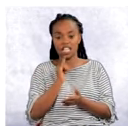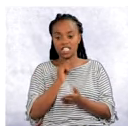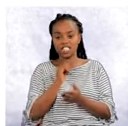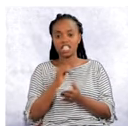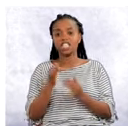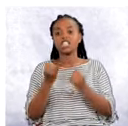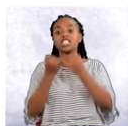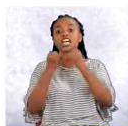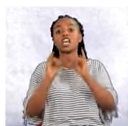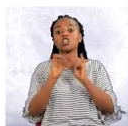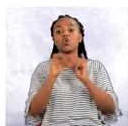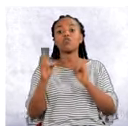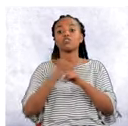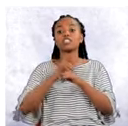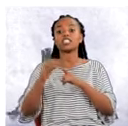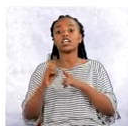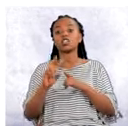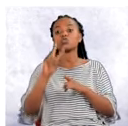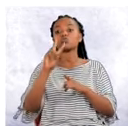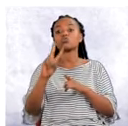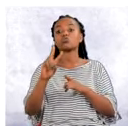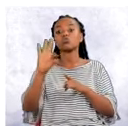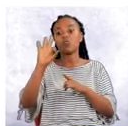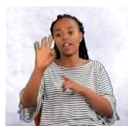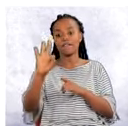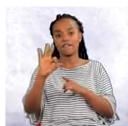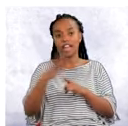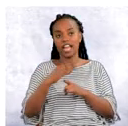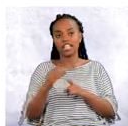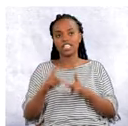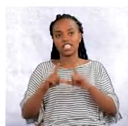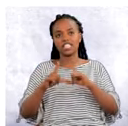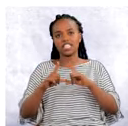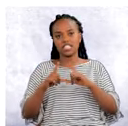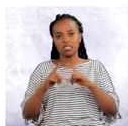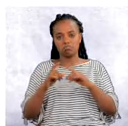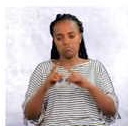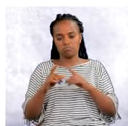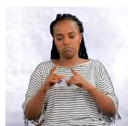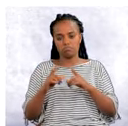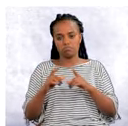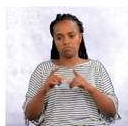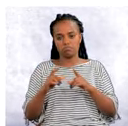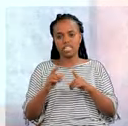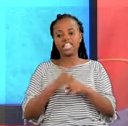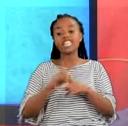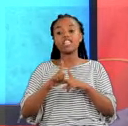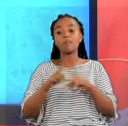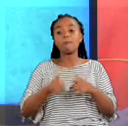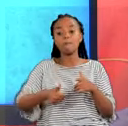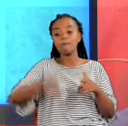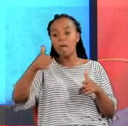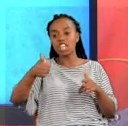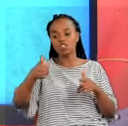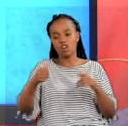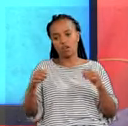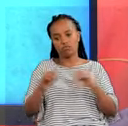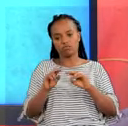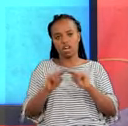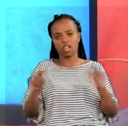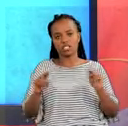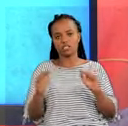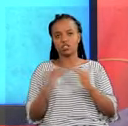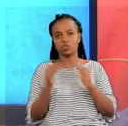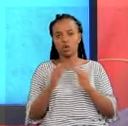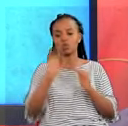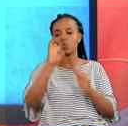ratio of the distance between two foci to the length of major axis, which means that eccentricity is equal